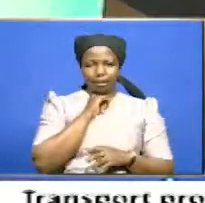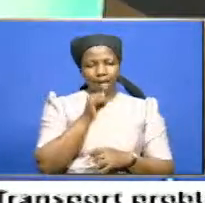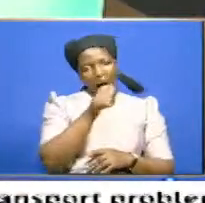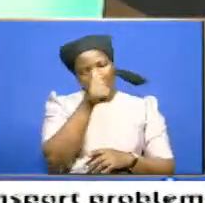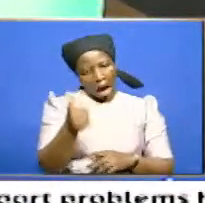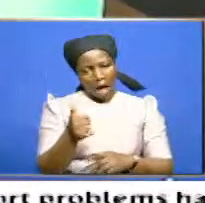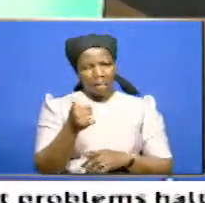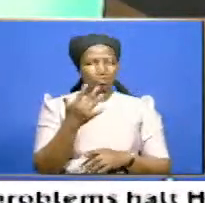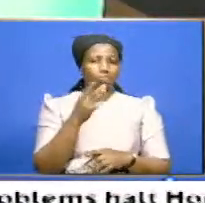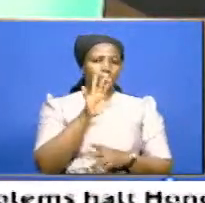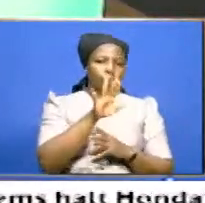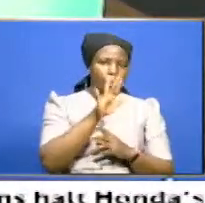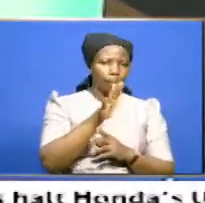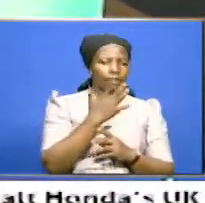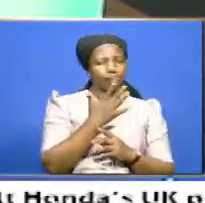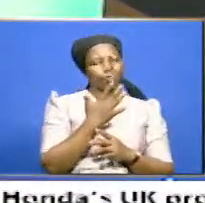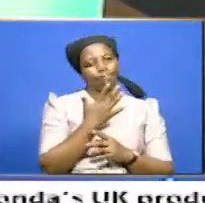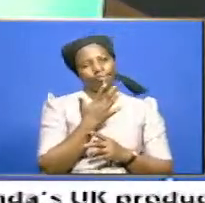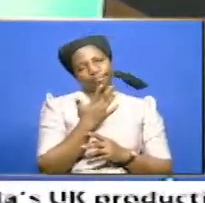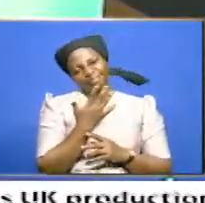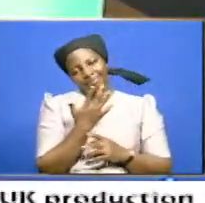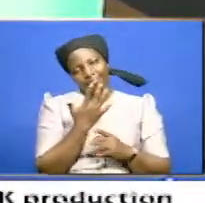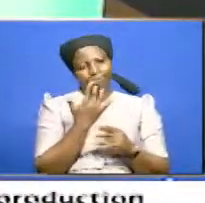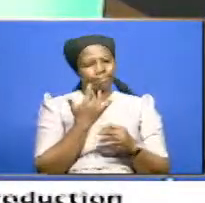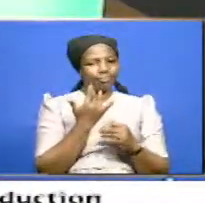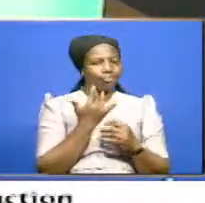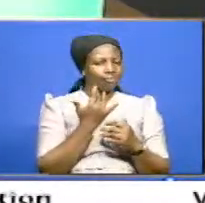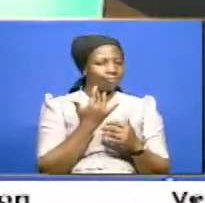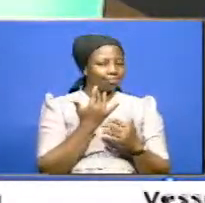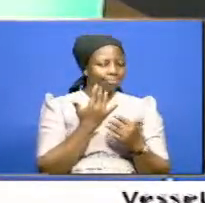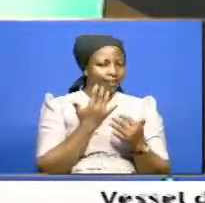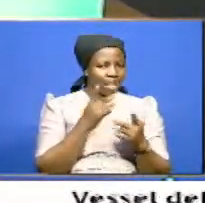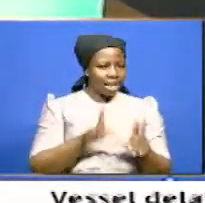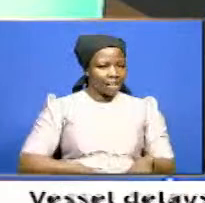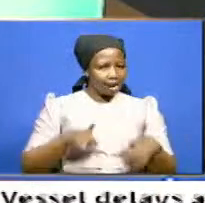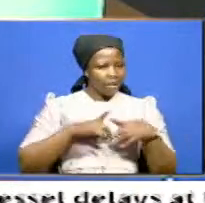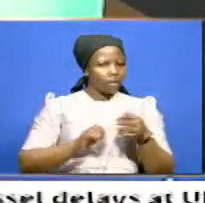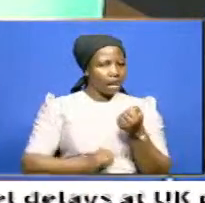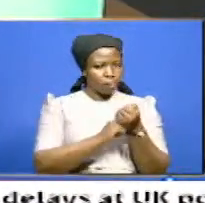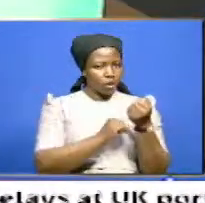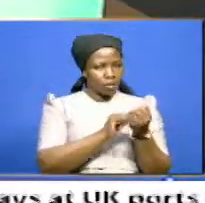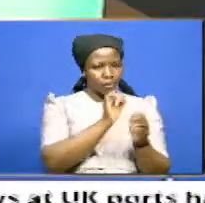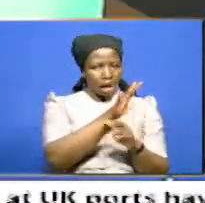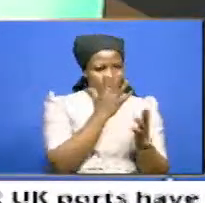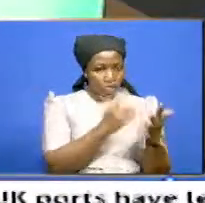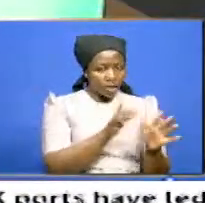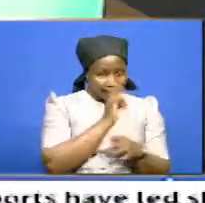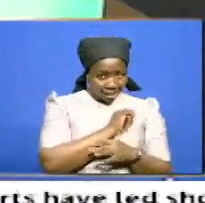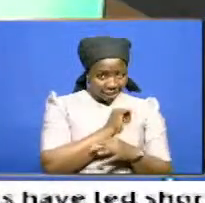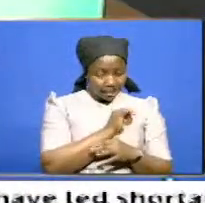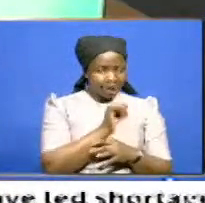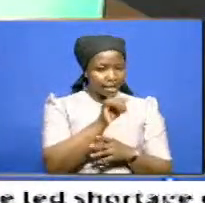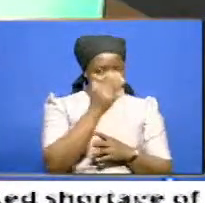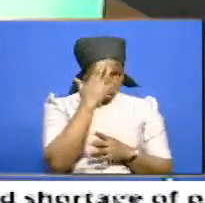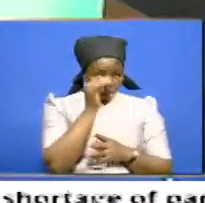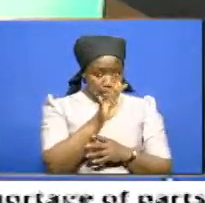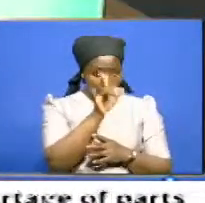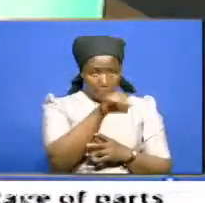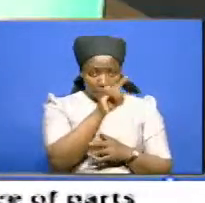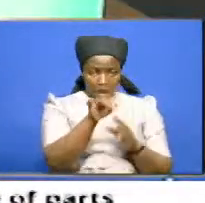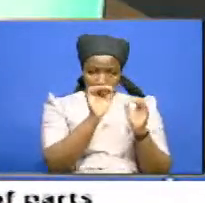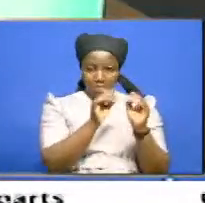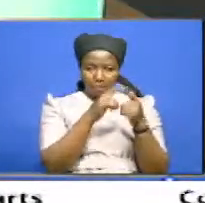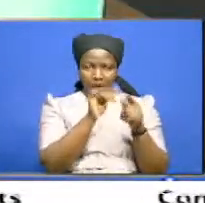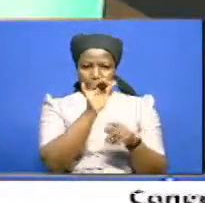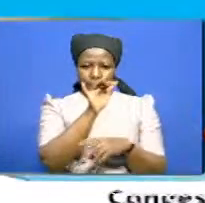have lost their only source of livelihoods. This was not because of their mistakes. This is because of a pandemic, that